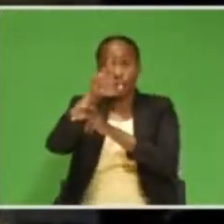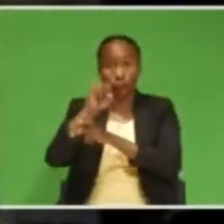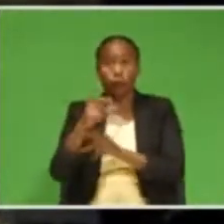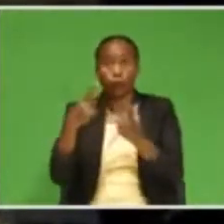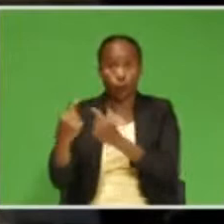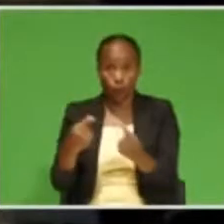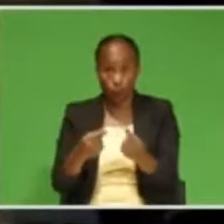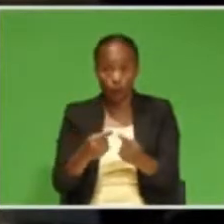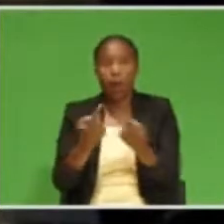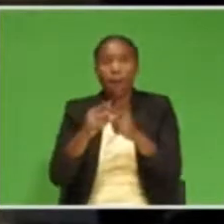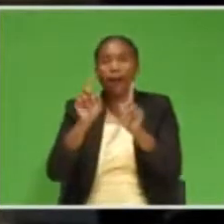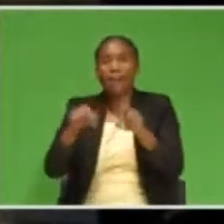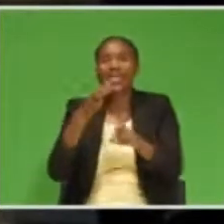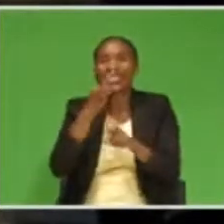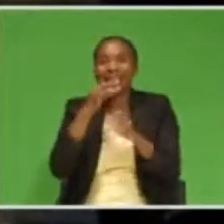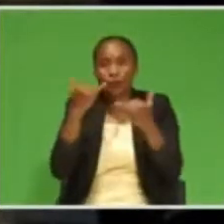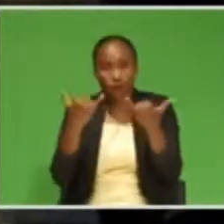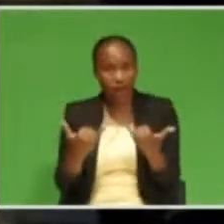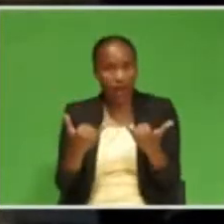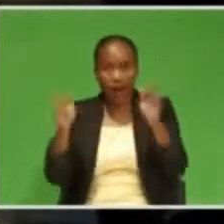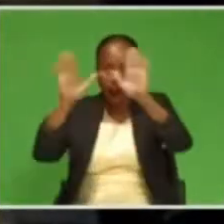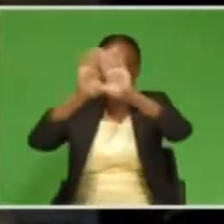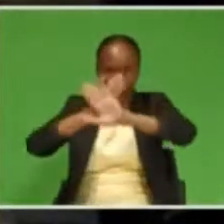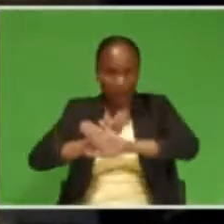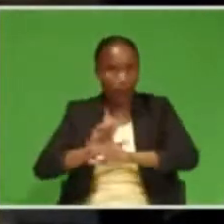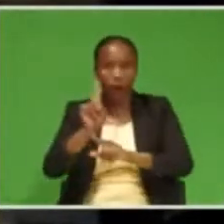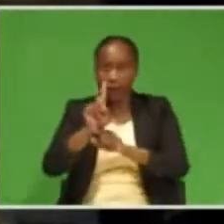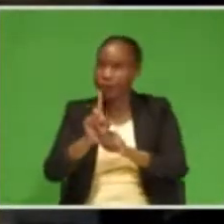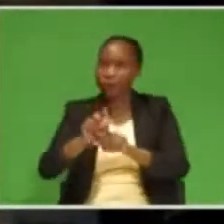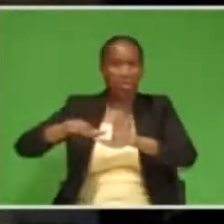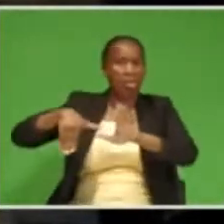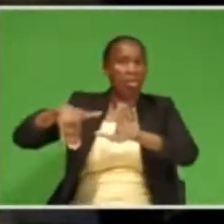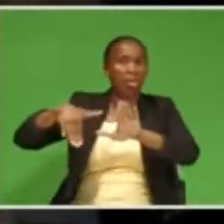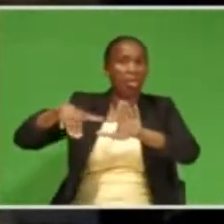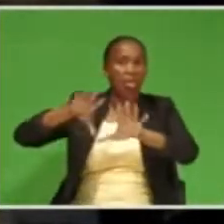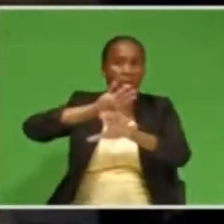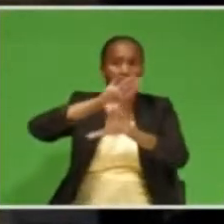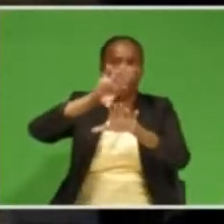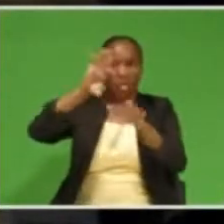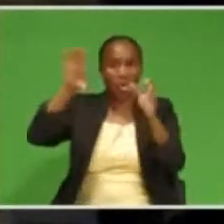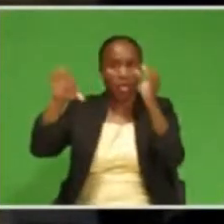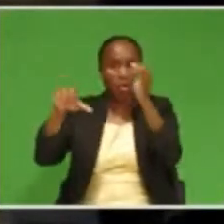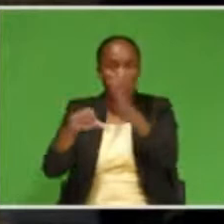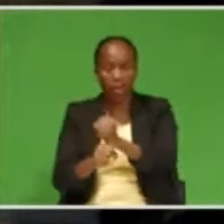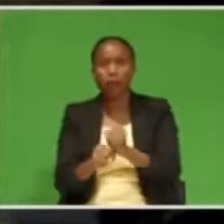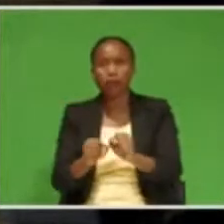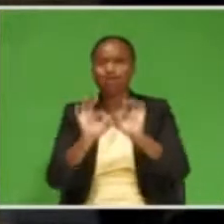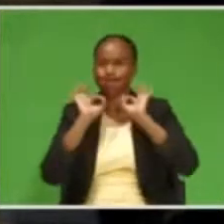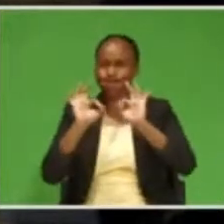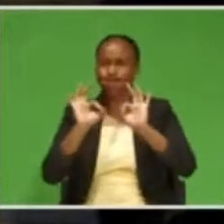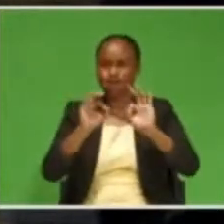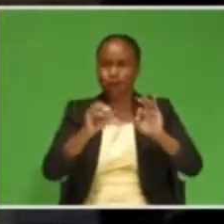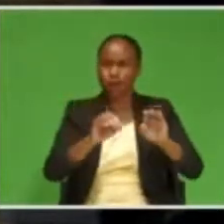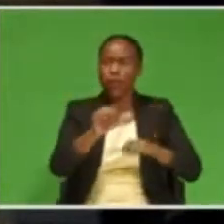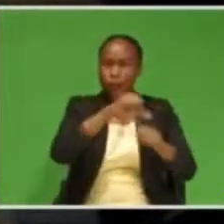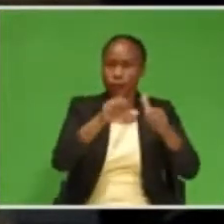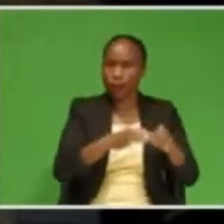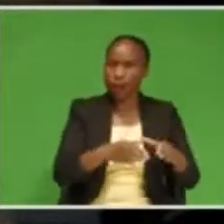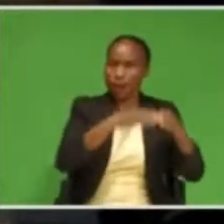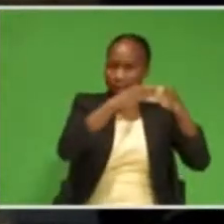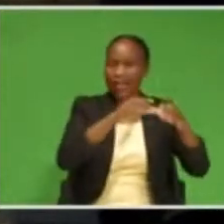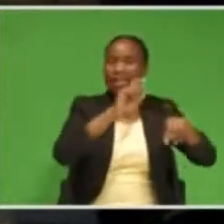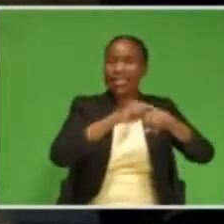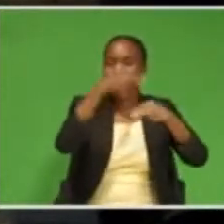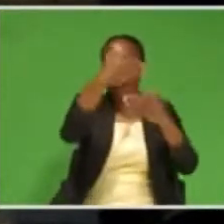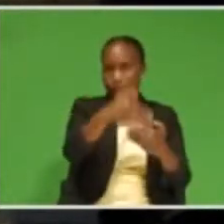But I must say tonight that we have not been able to conclude a comprehensive social compact in the time frame we